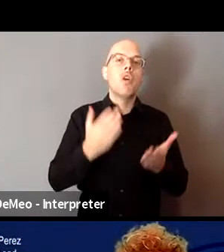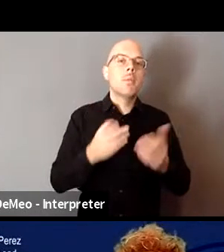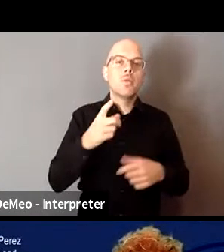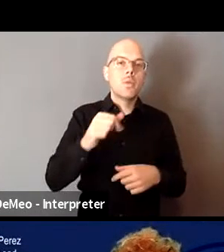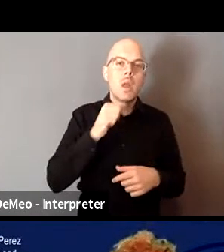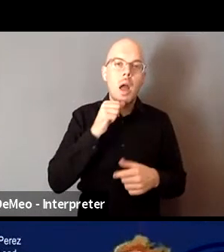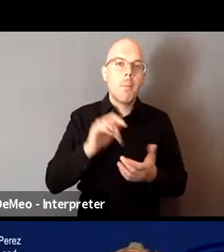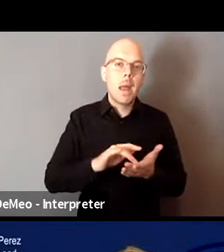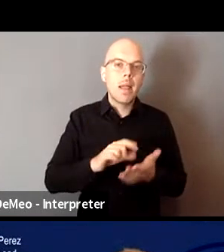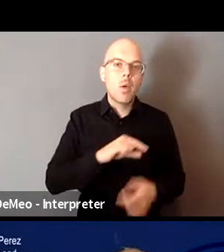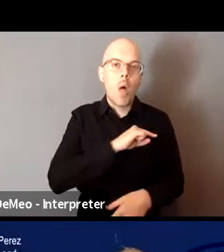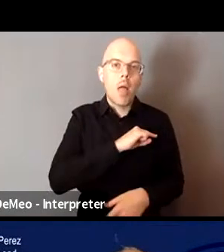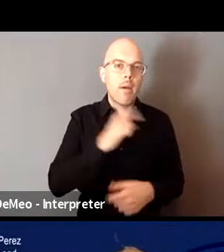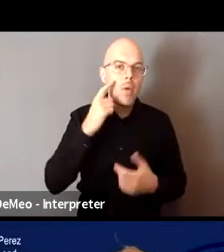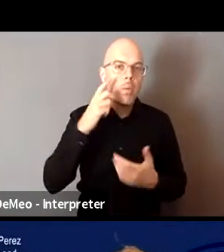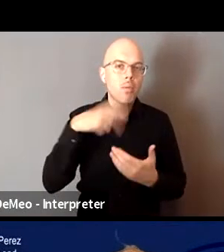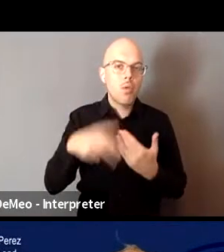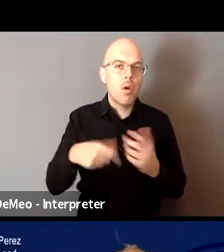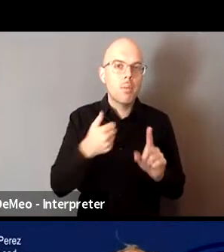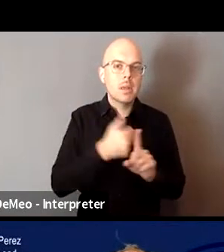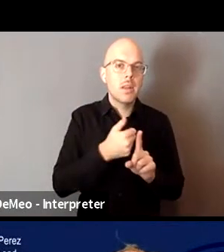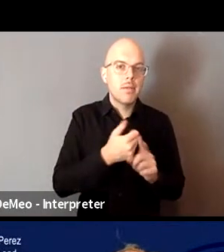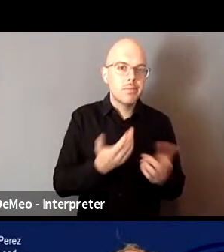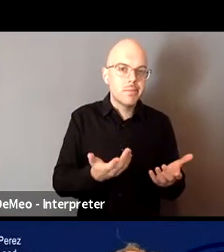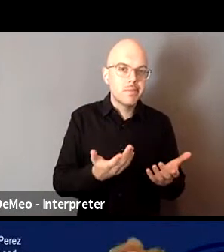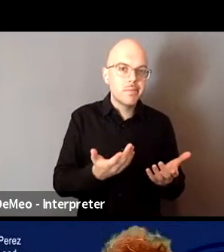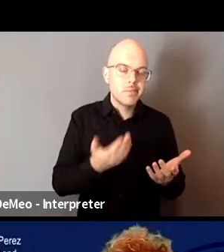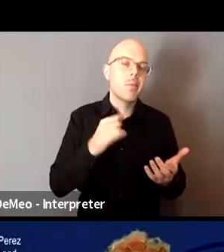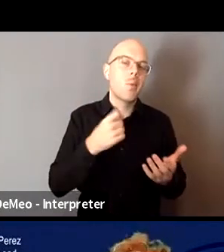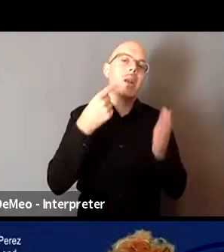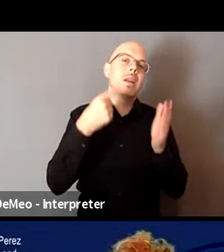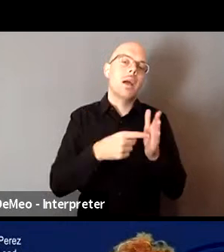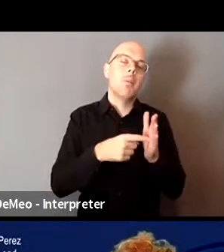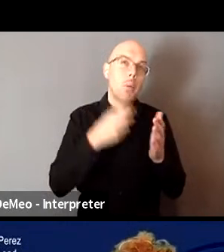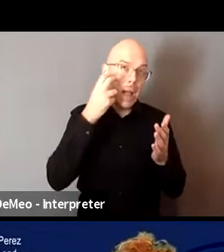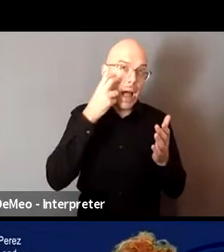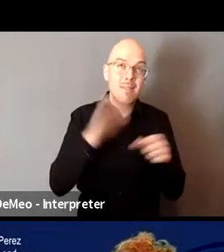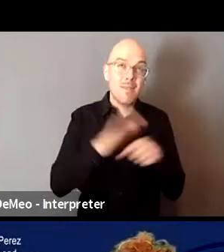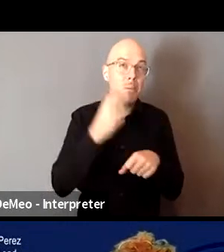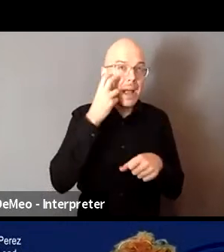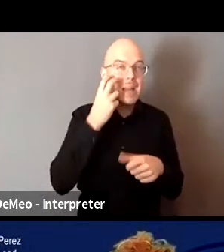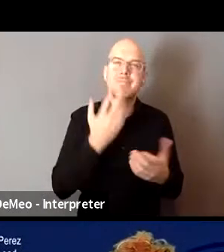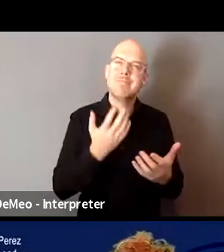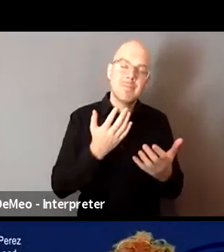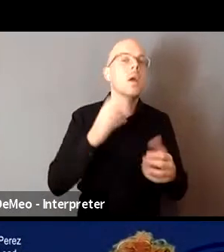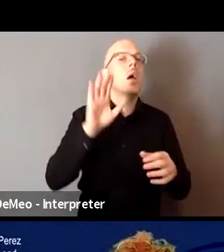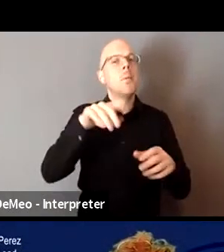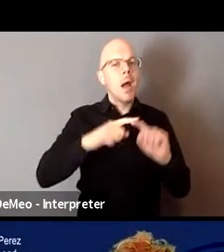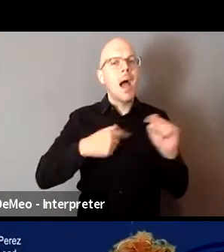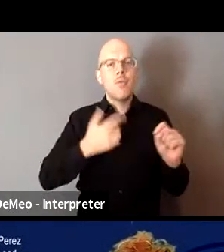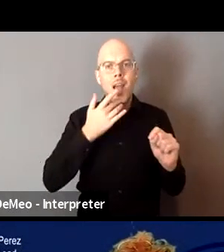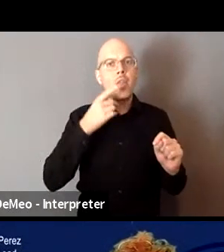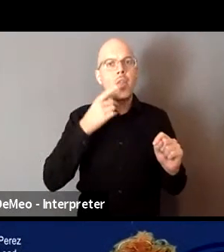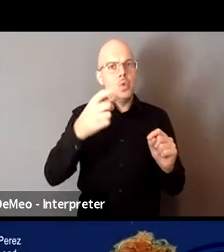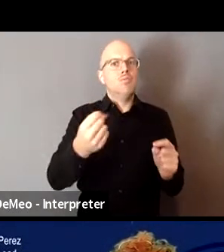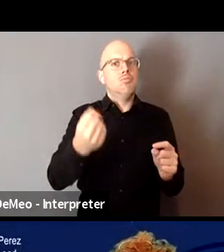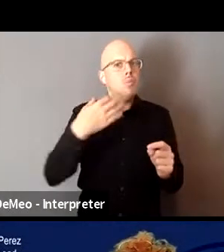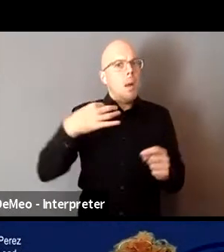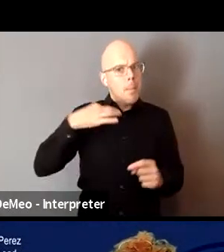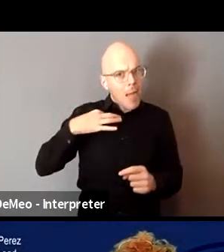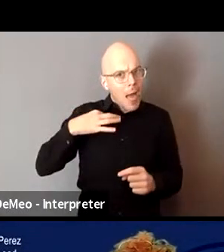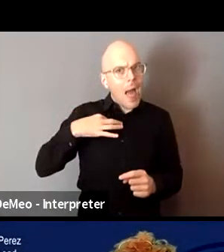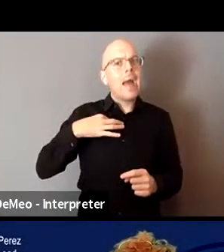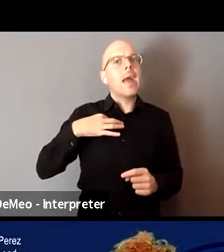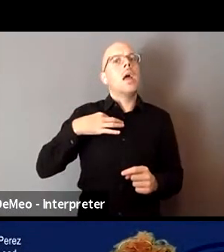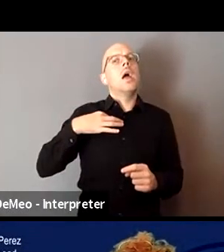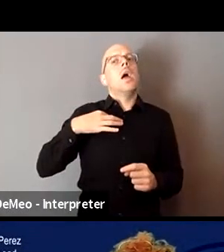medically qualified for the program. That's just an example. But I would rather have someone apply and not